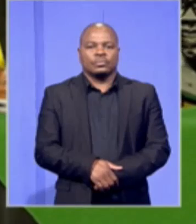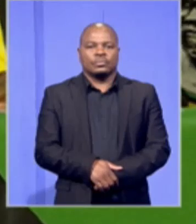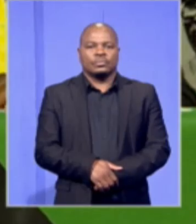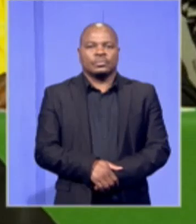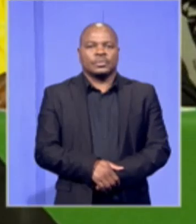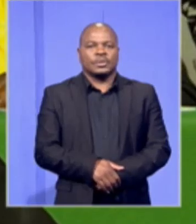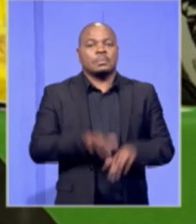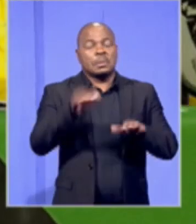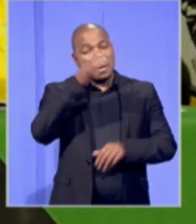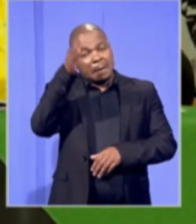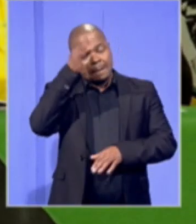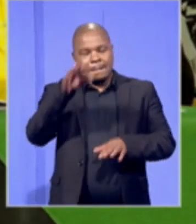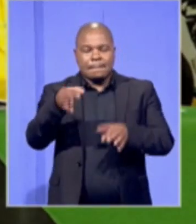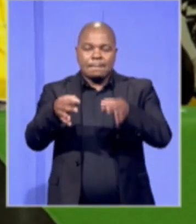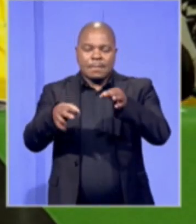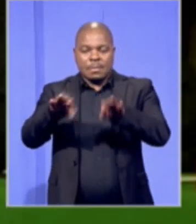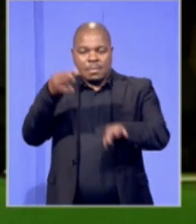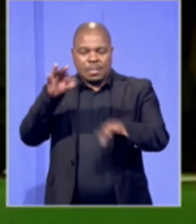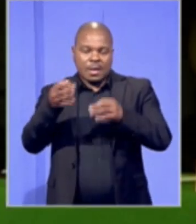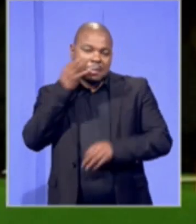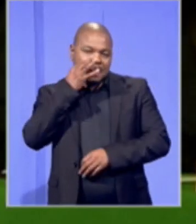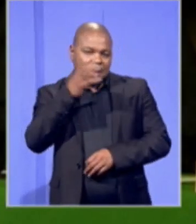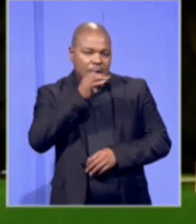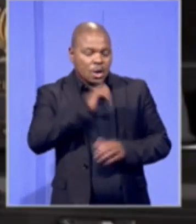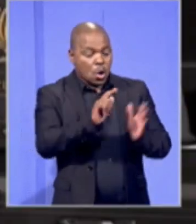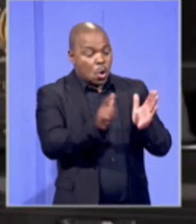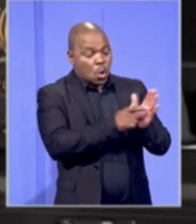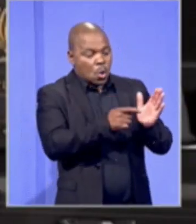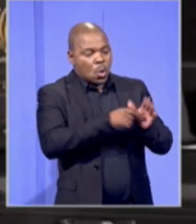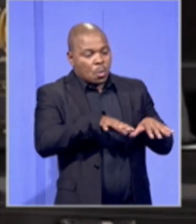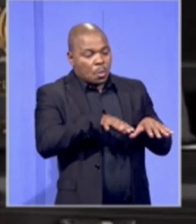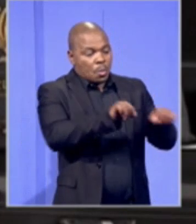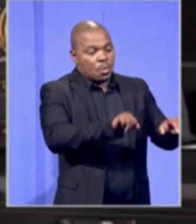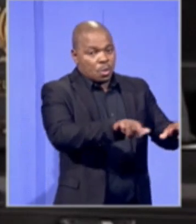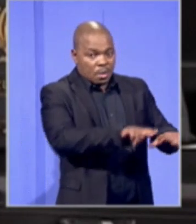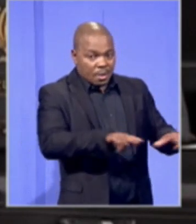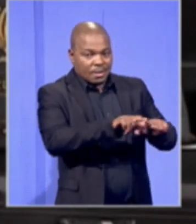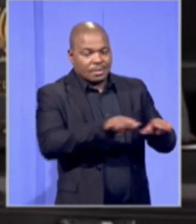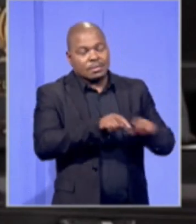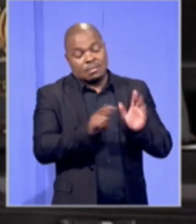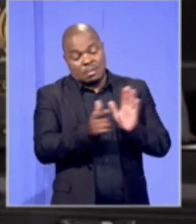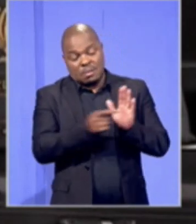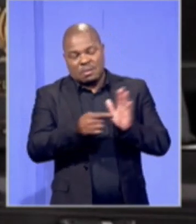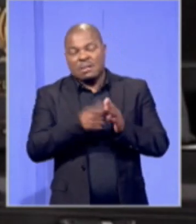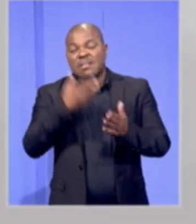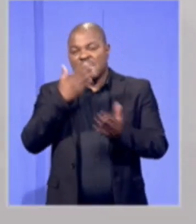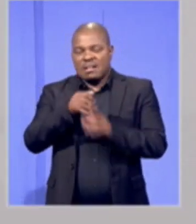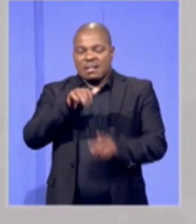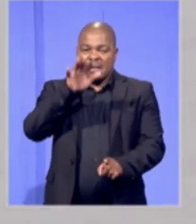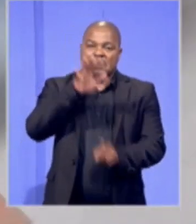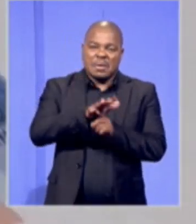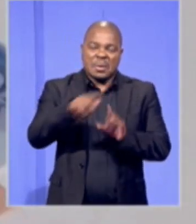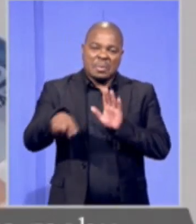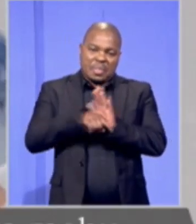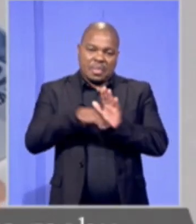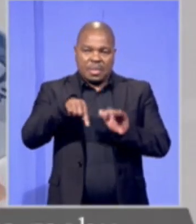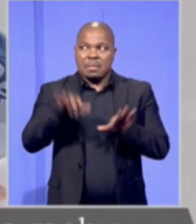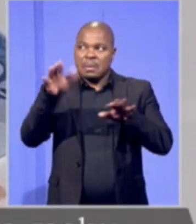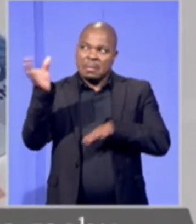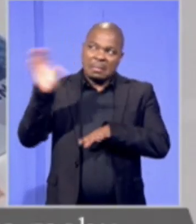Ditsebi tsa moruo di re ho saena setshwantsho sa molao wa ho amoha beng ba thepa ho ka nna ba le ditlamorao tse busula bakeng sa